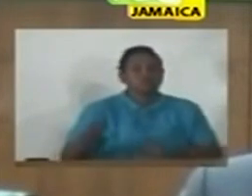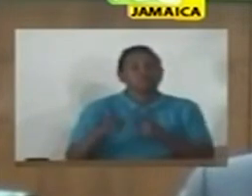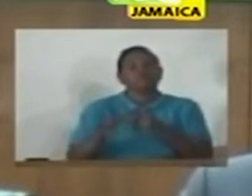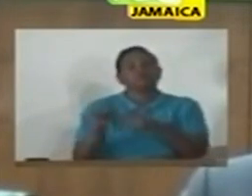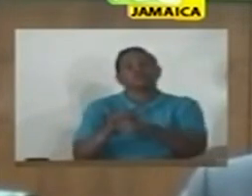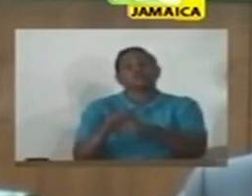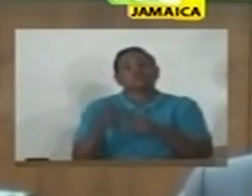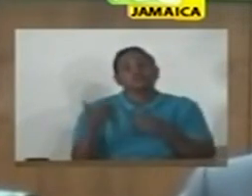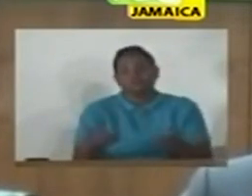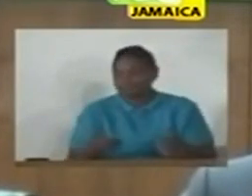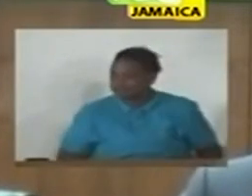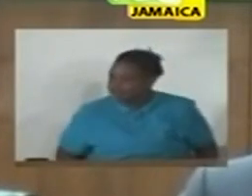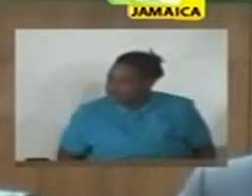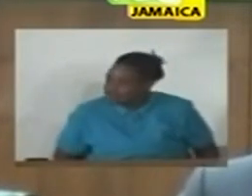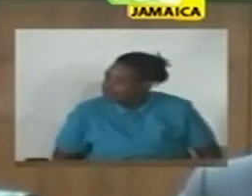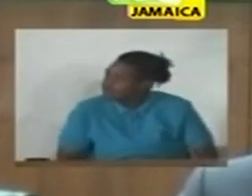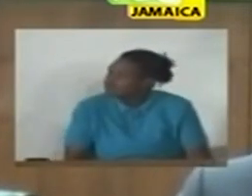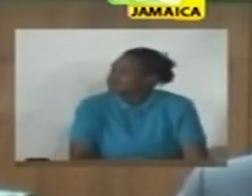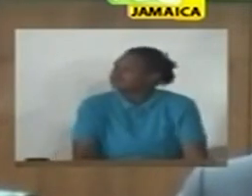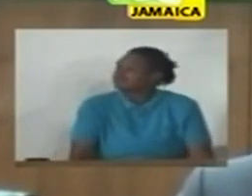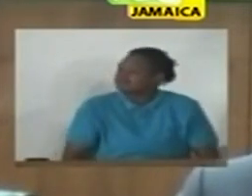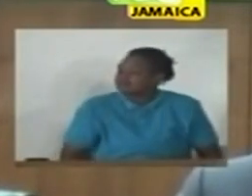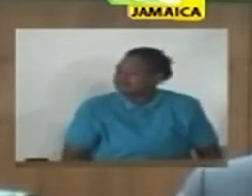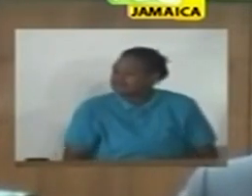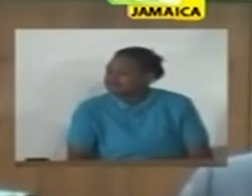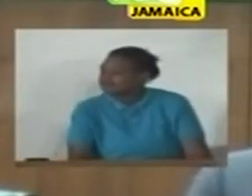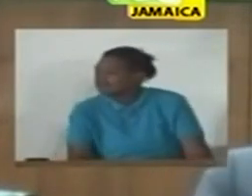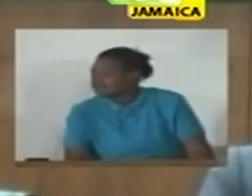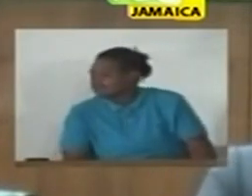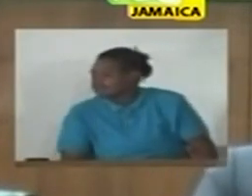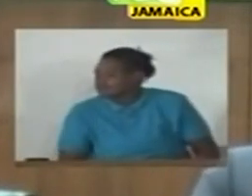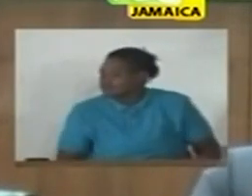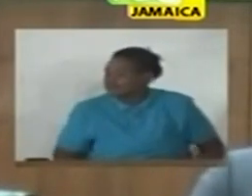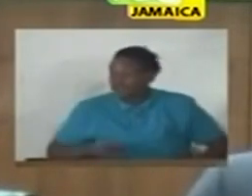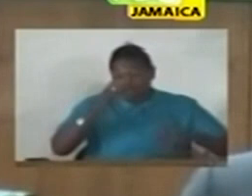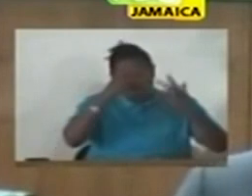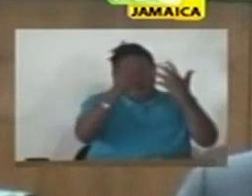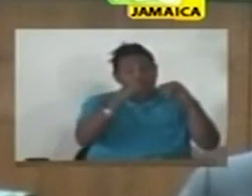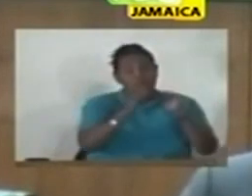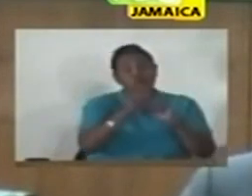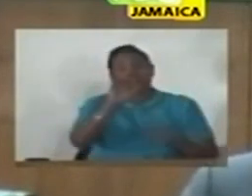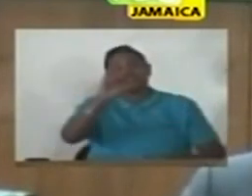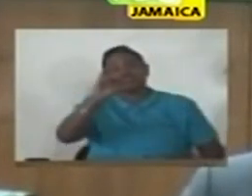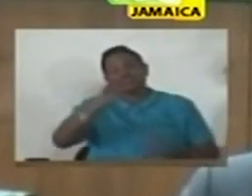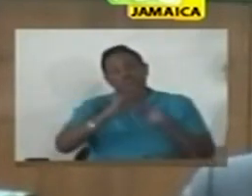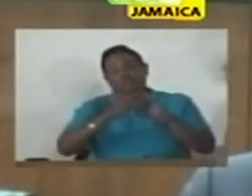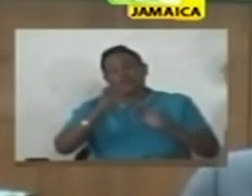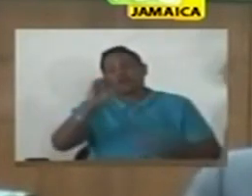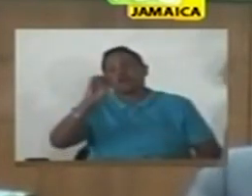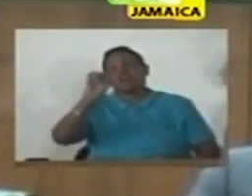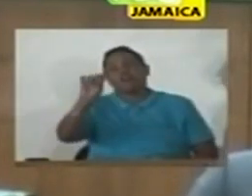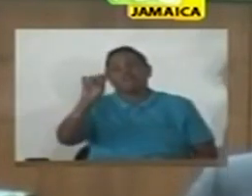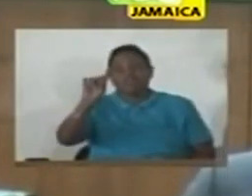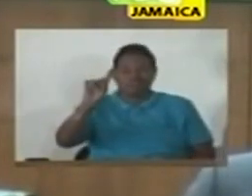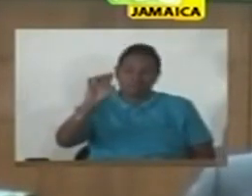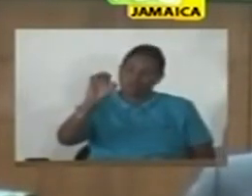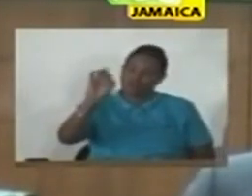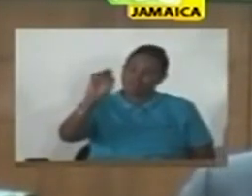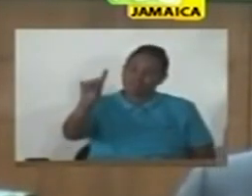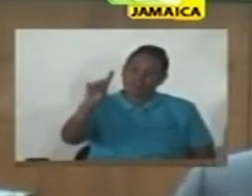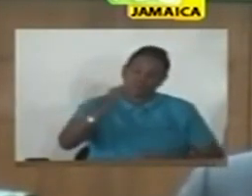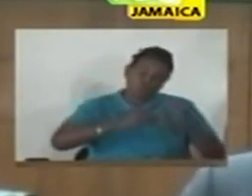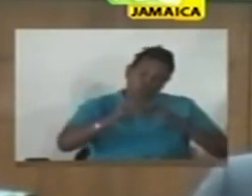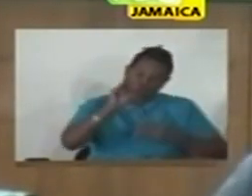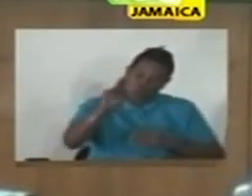practices. In collaboration with the Jamaica Confederation of Trade Unions and the Jamaica Employers Federation,